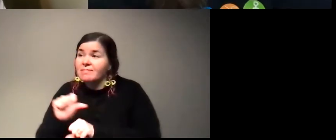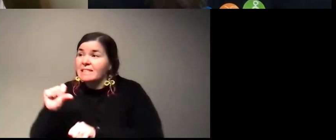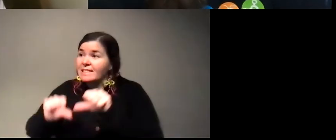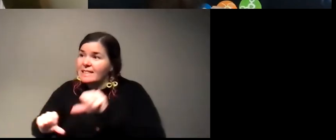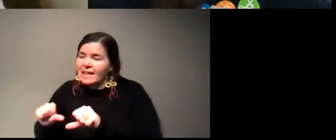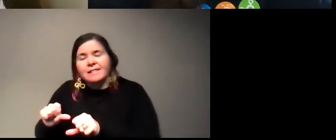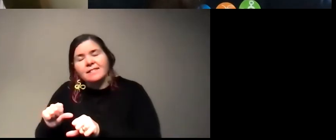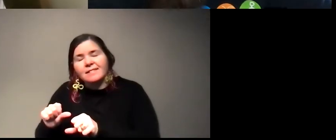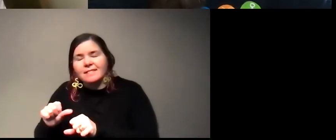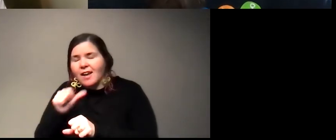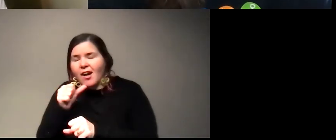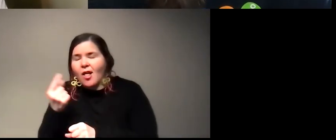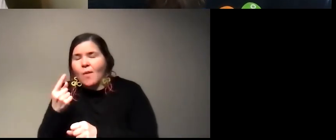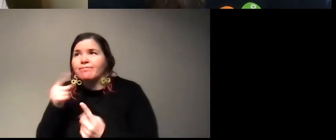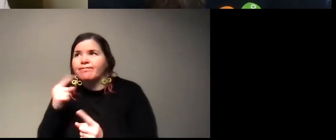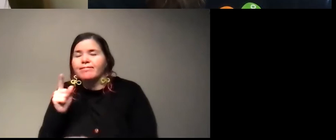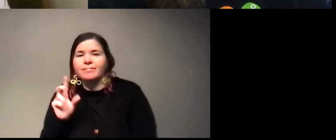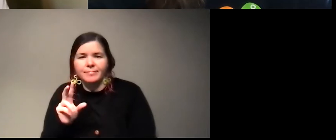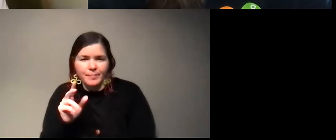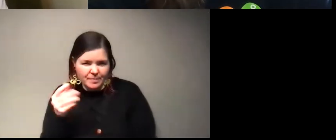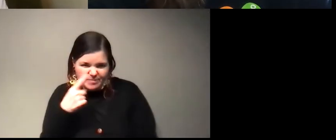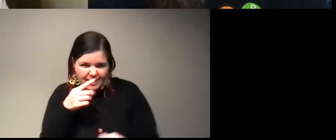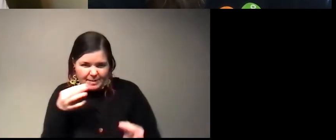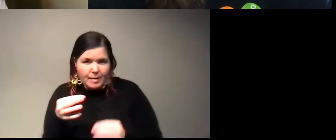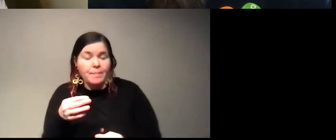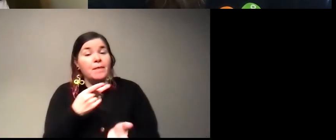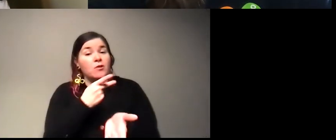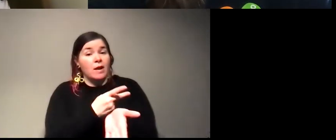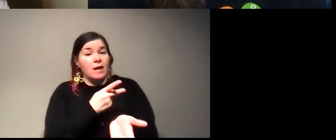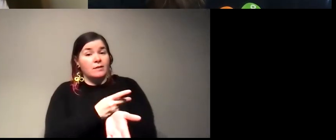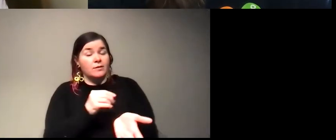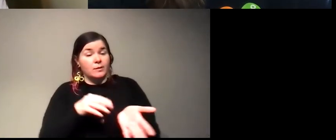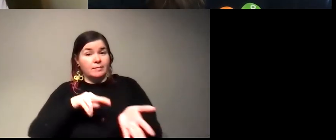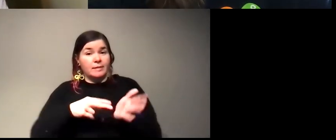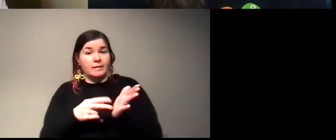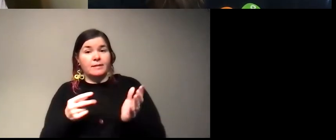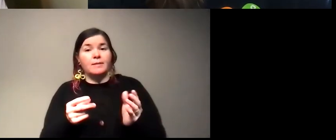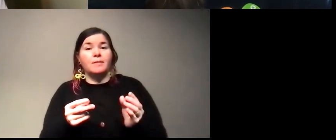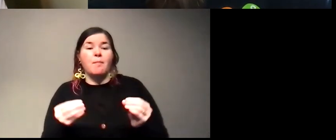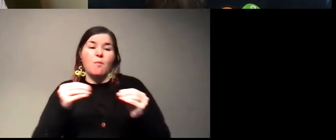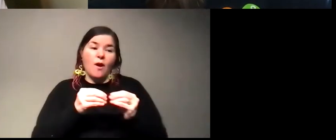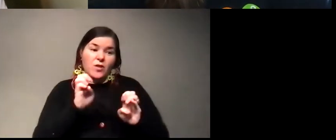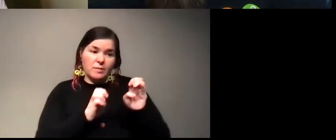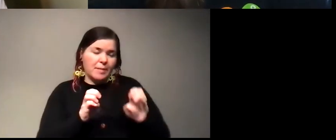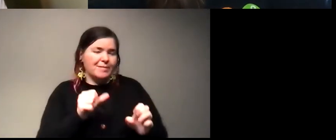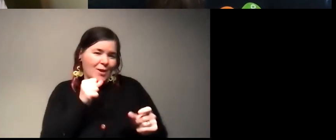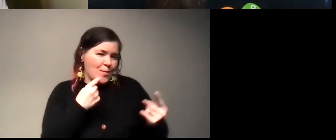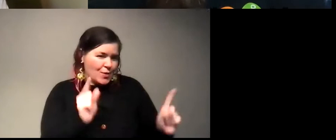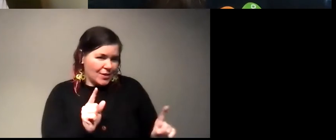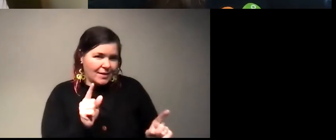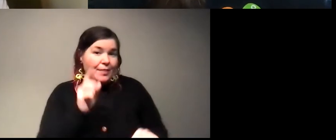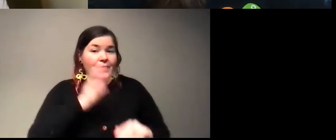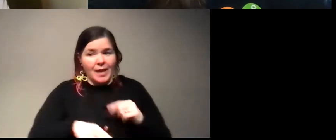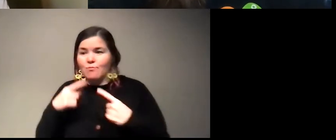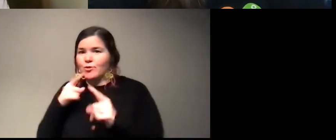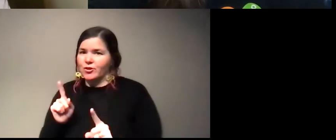that? Yes. So being a grad student means that more of your experiments don't work than do